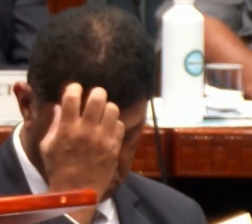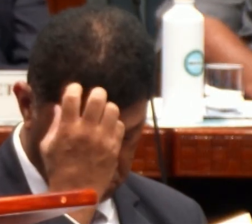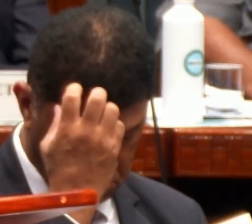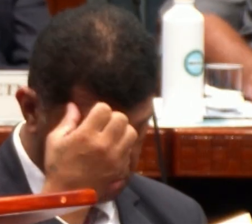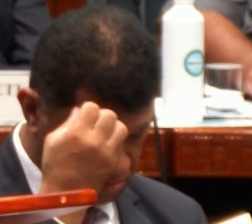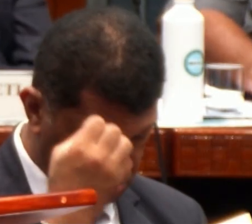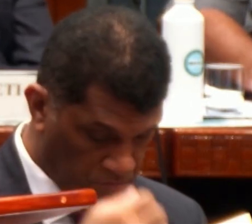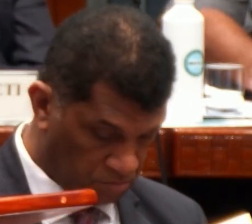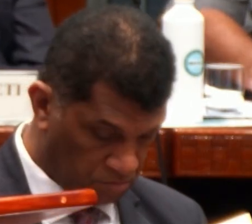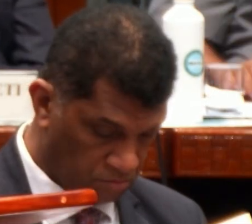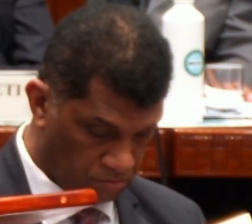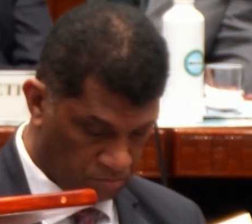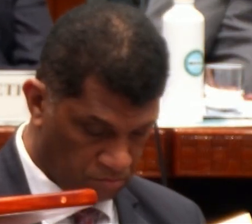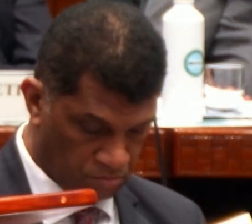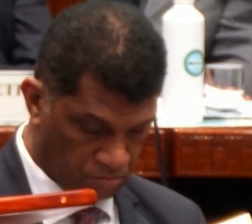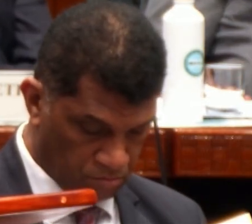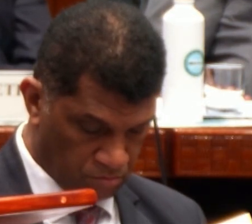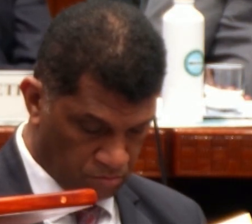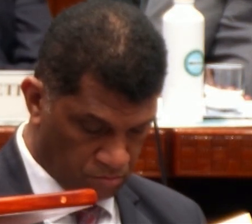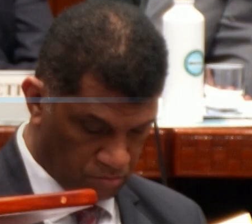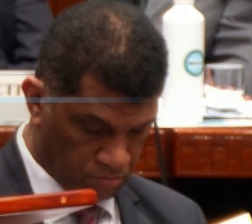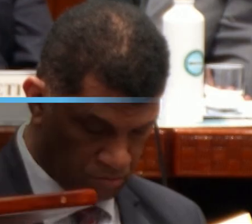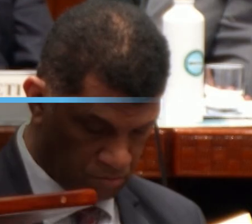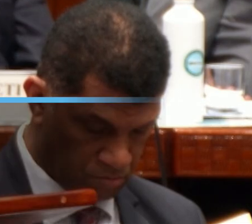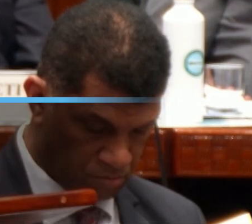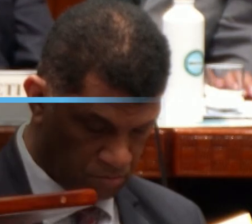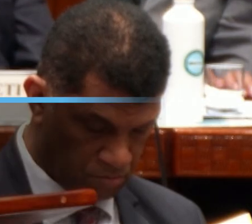Honorable Members of Parliament, and our fellow Fijians.